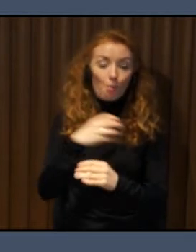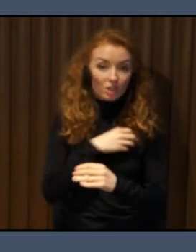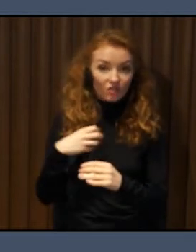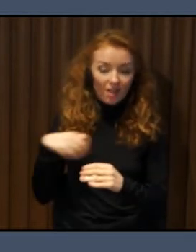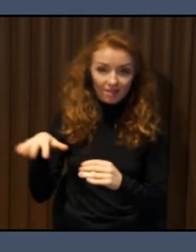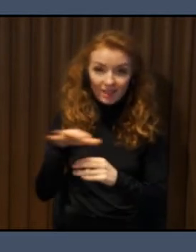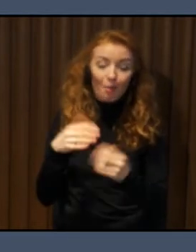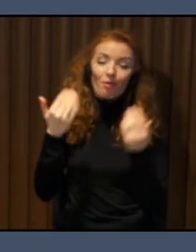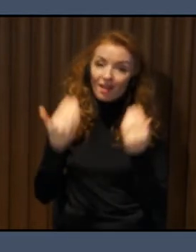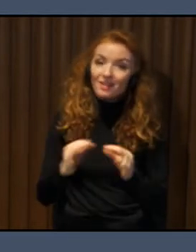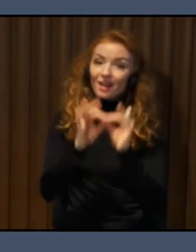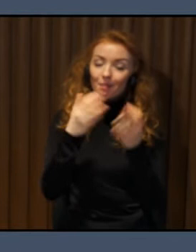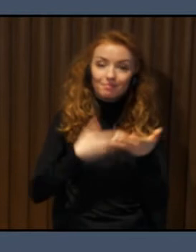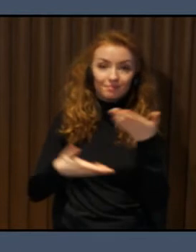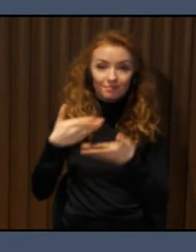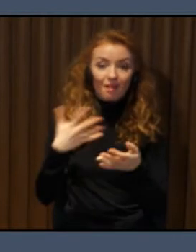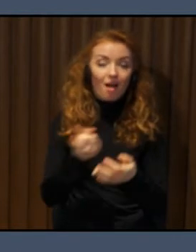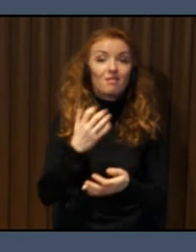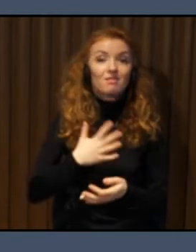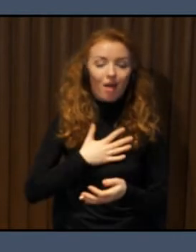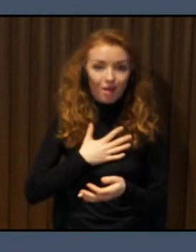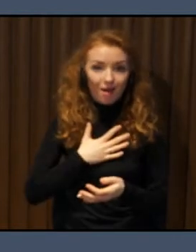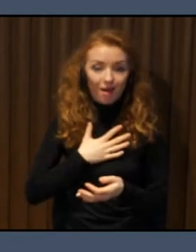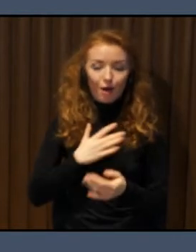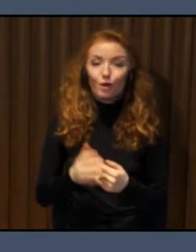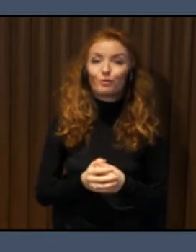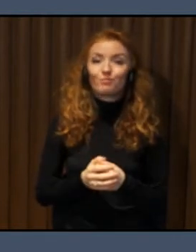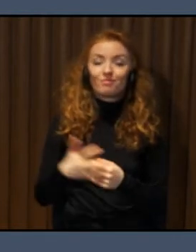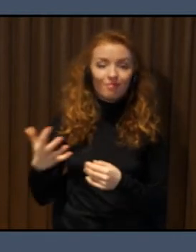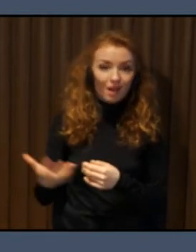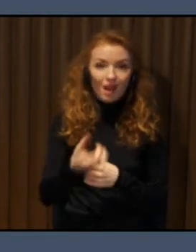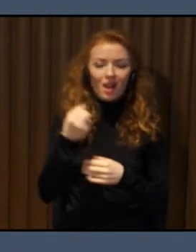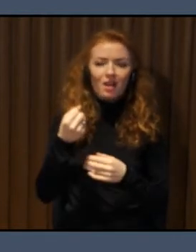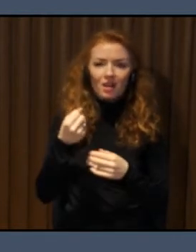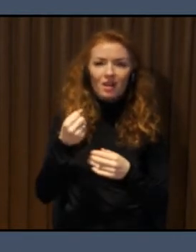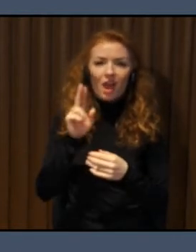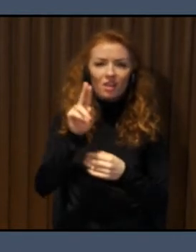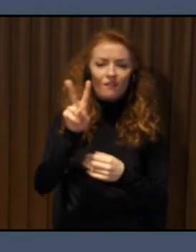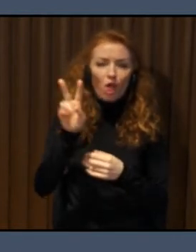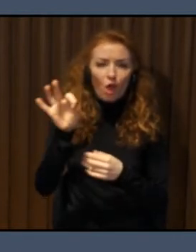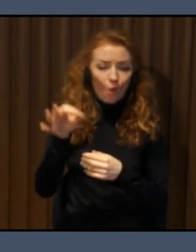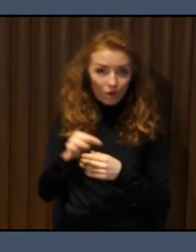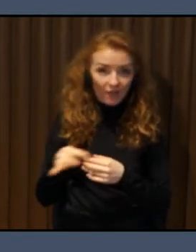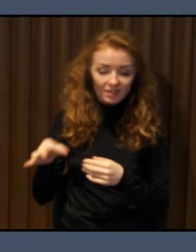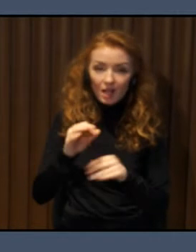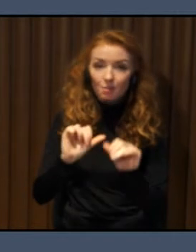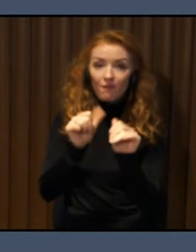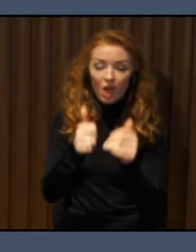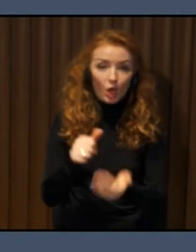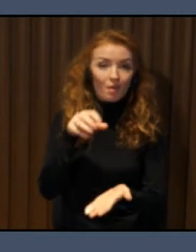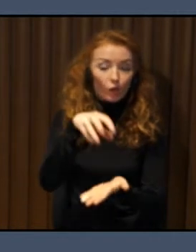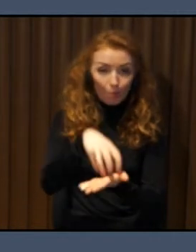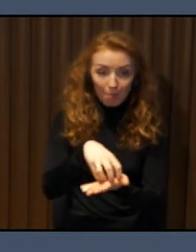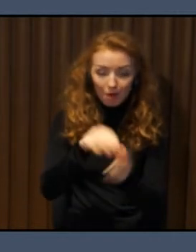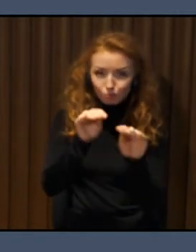Canada and with a couple of NGOs to implement the database and hopefully to go there.